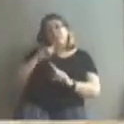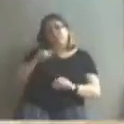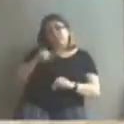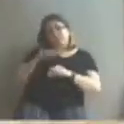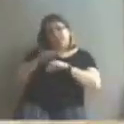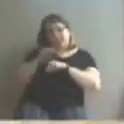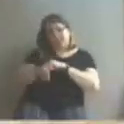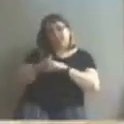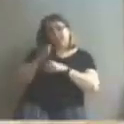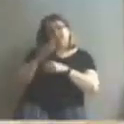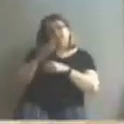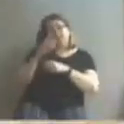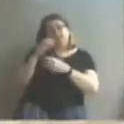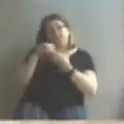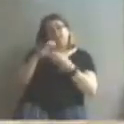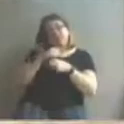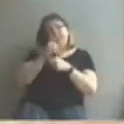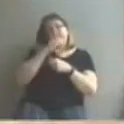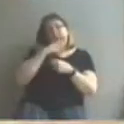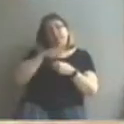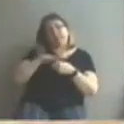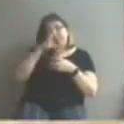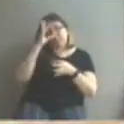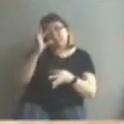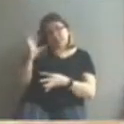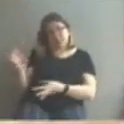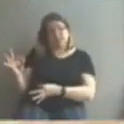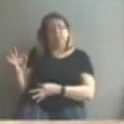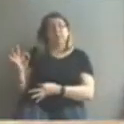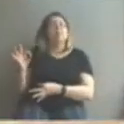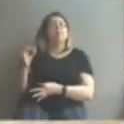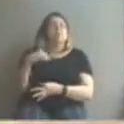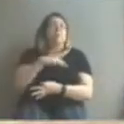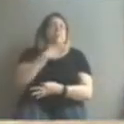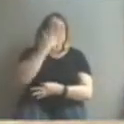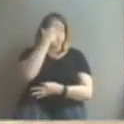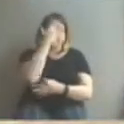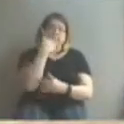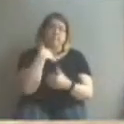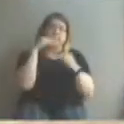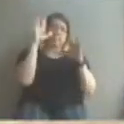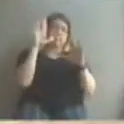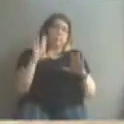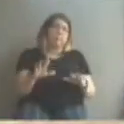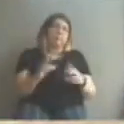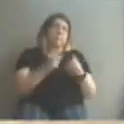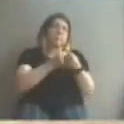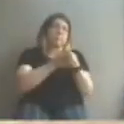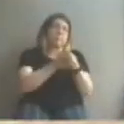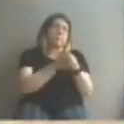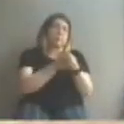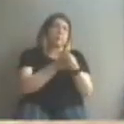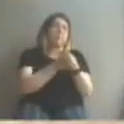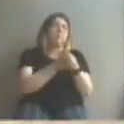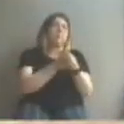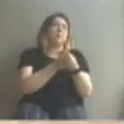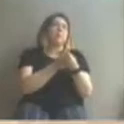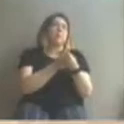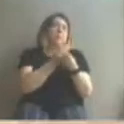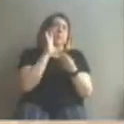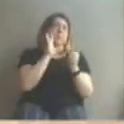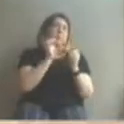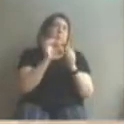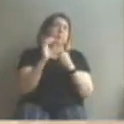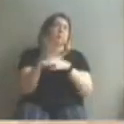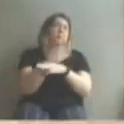after students make a bad choice. So, you know, we know and we have great supports that we'll